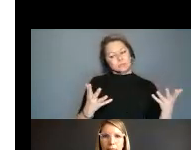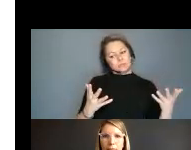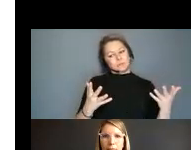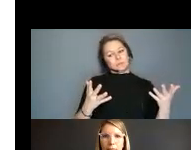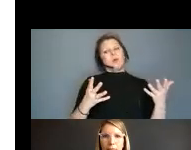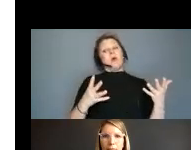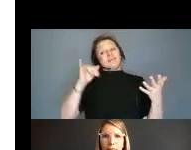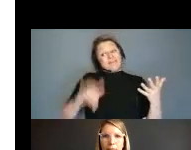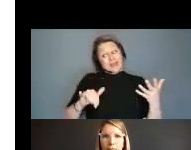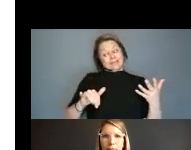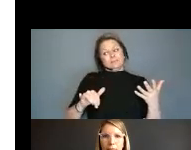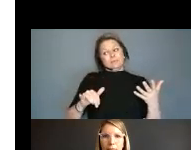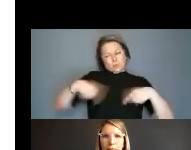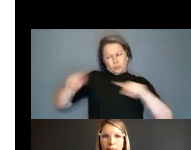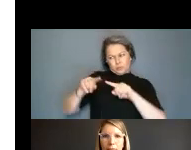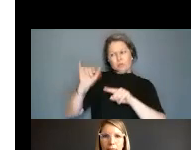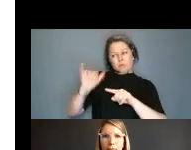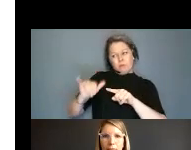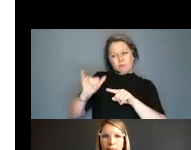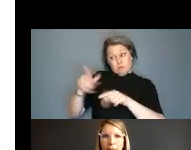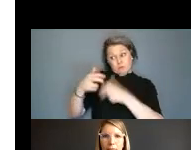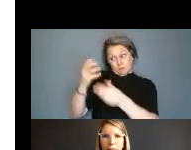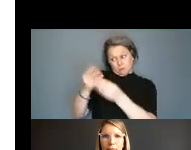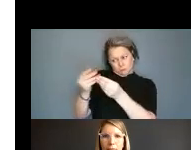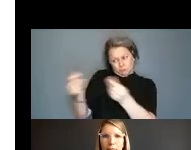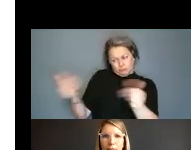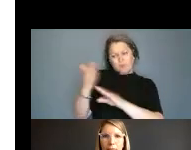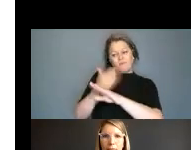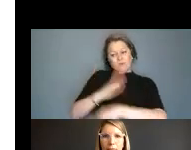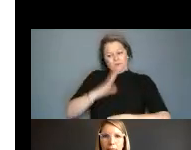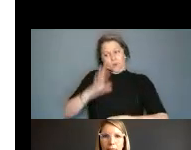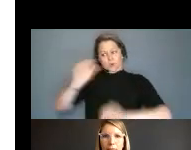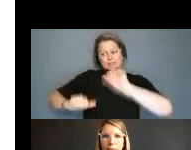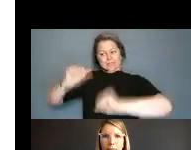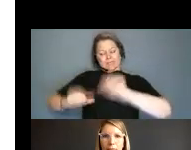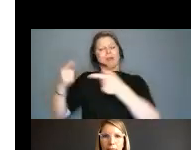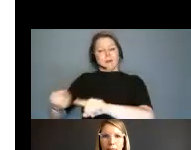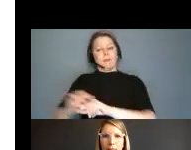be resolved to the best of our ability before we proceed with a formal assessment.